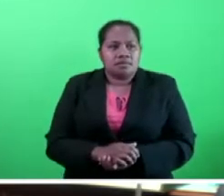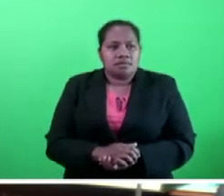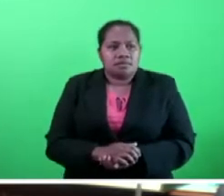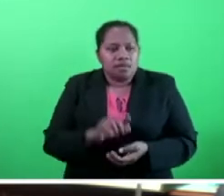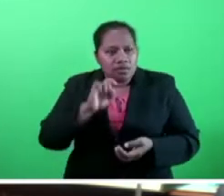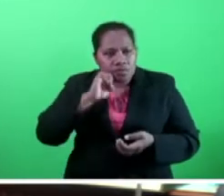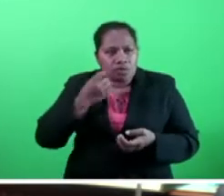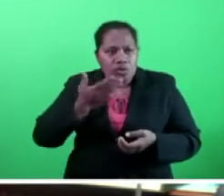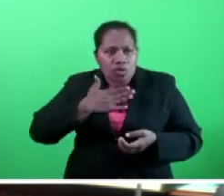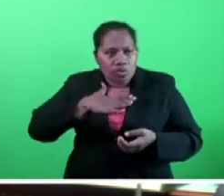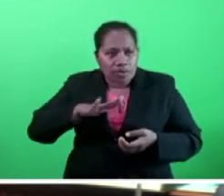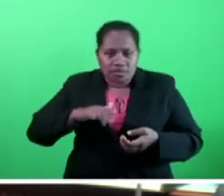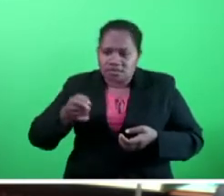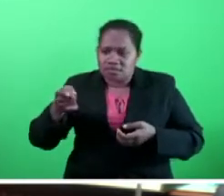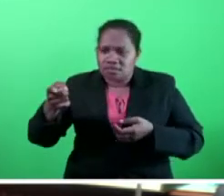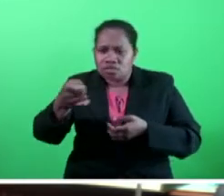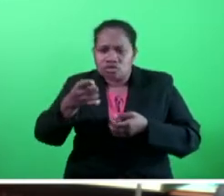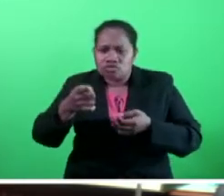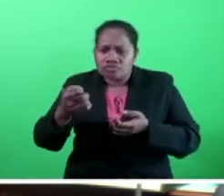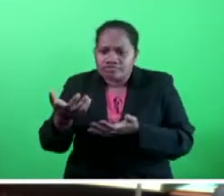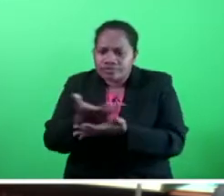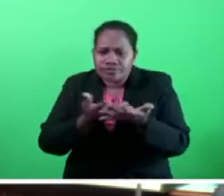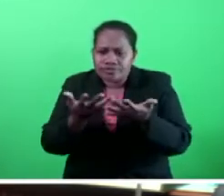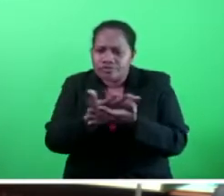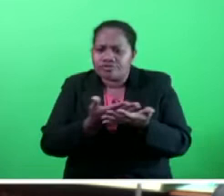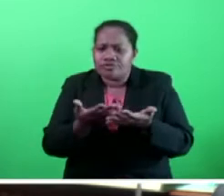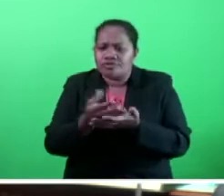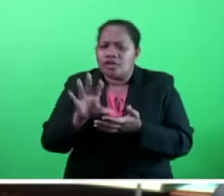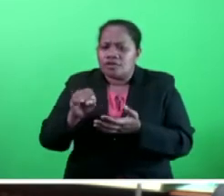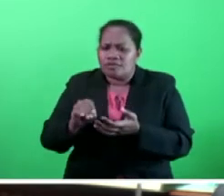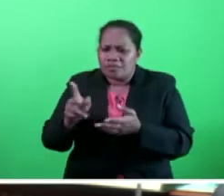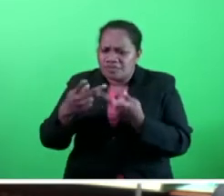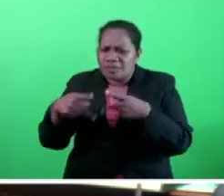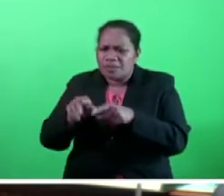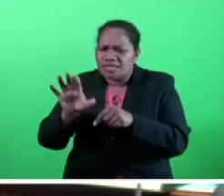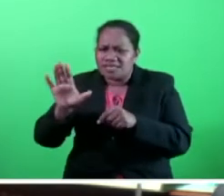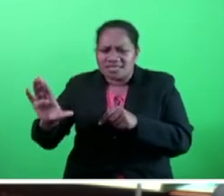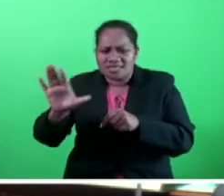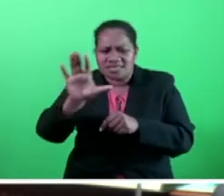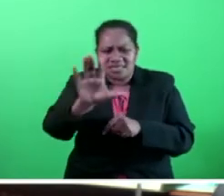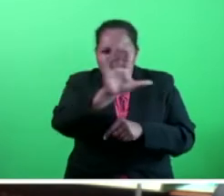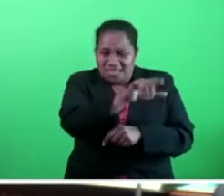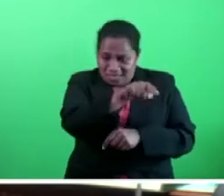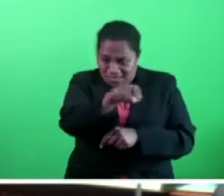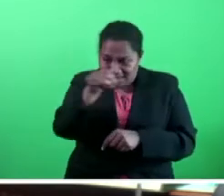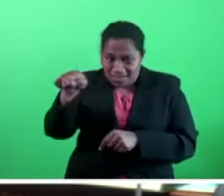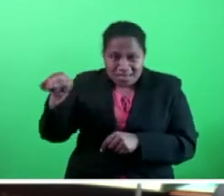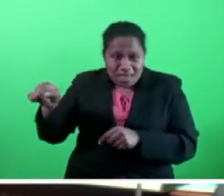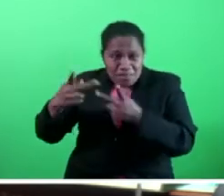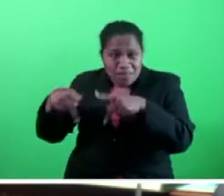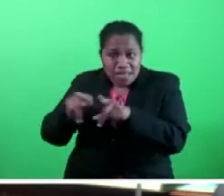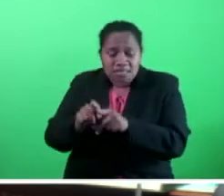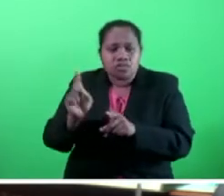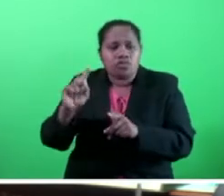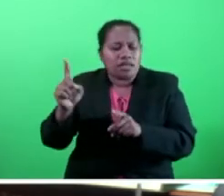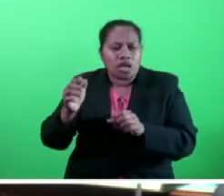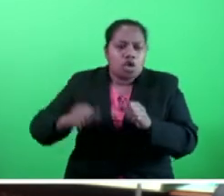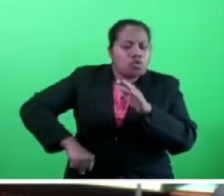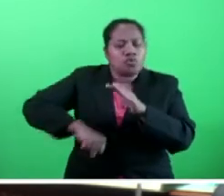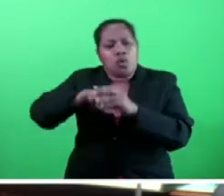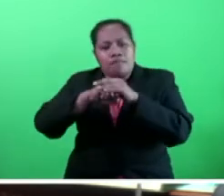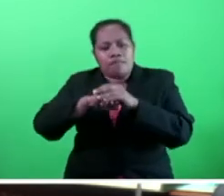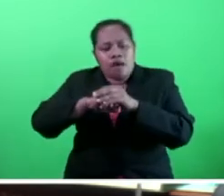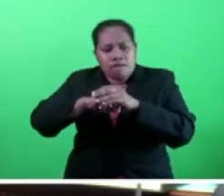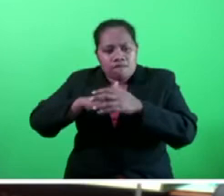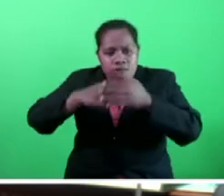to the top Tilelevu, Yellowbow and Yangara, at least these 3 top beef schemes that we have. Then we have got